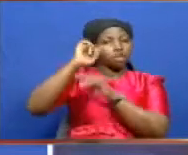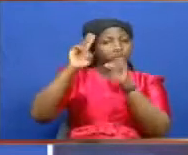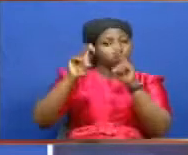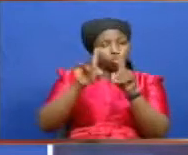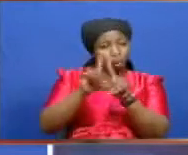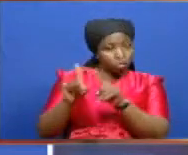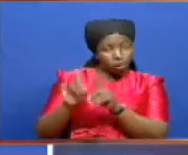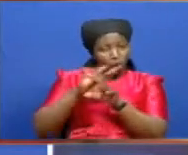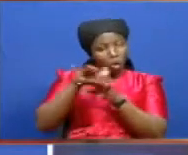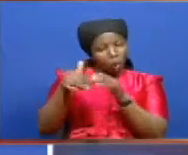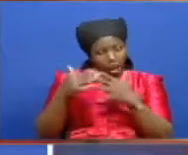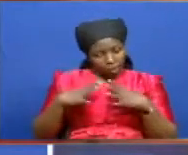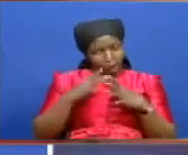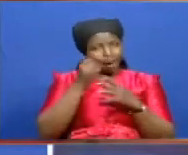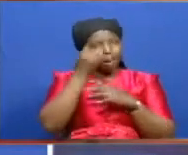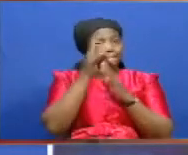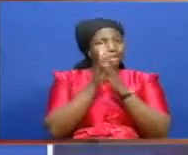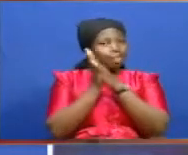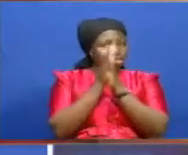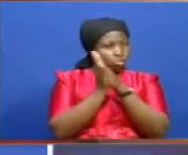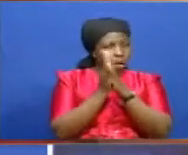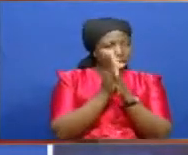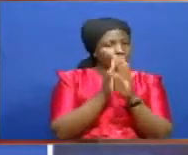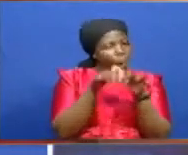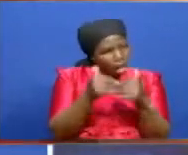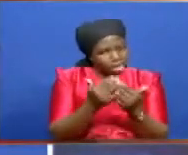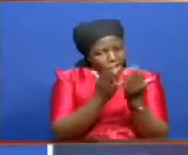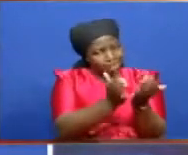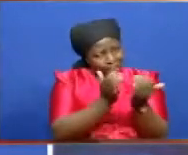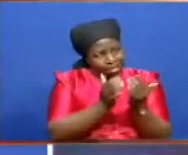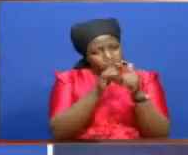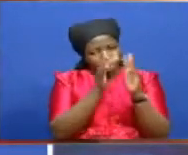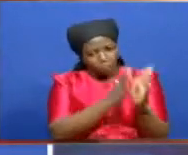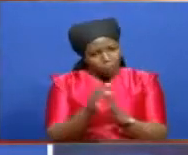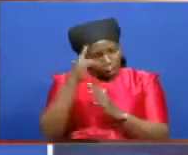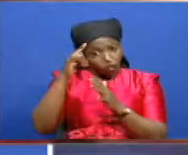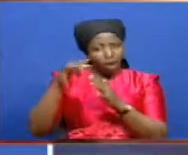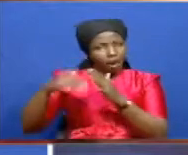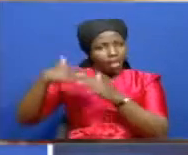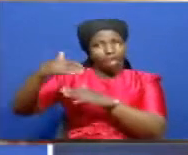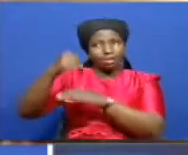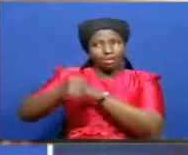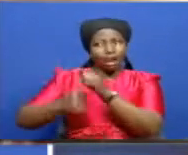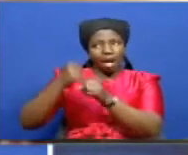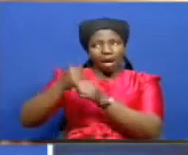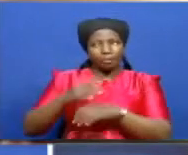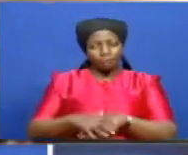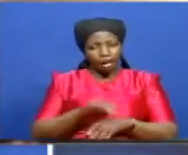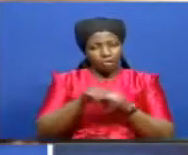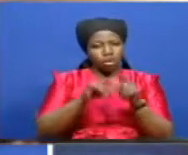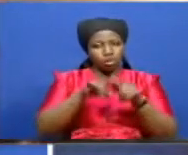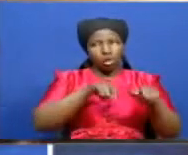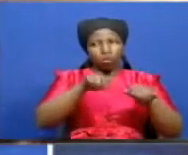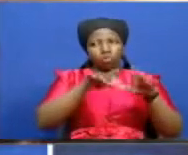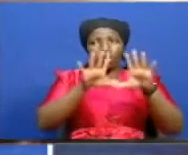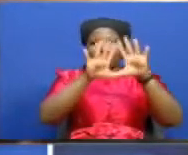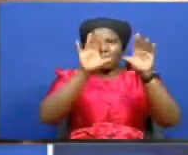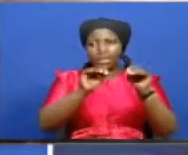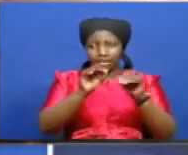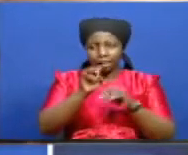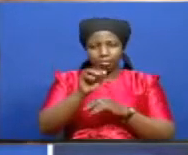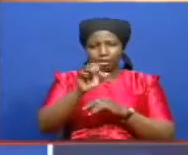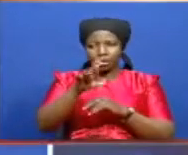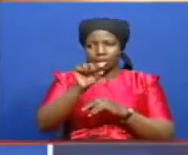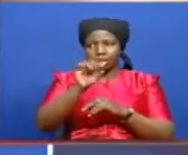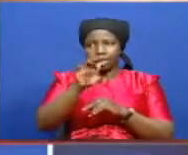needs to prepare for next year. According to the Controller of Budget, Margaret Nyakango,